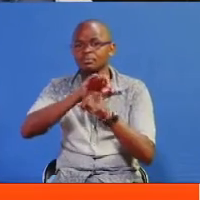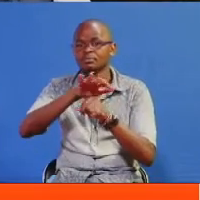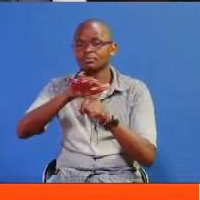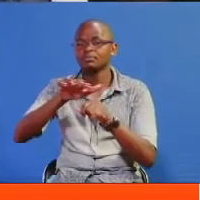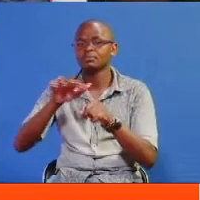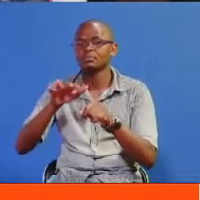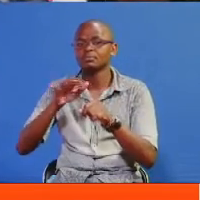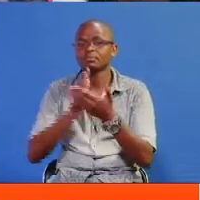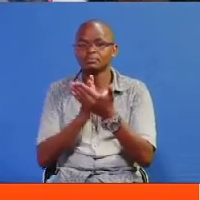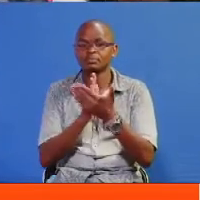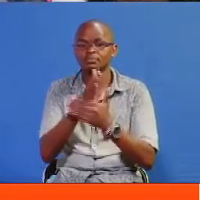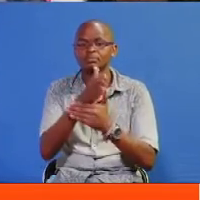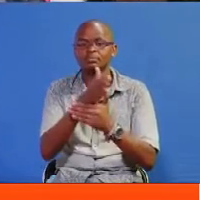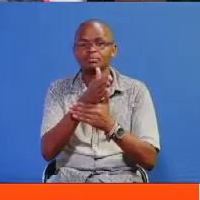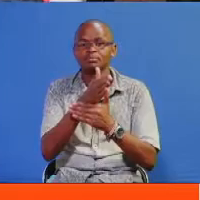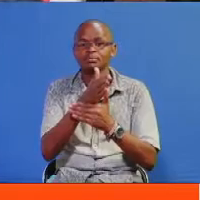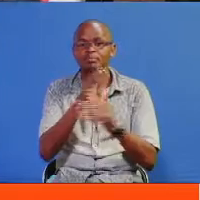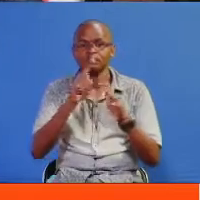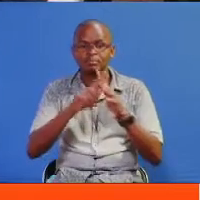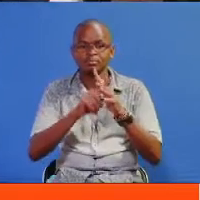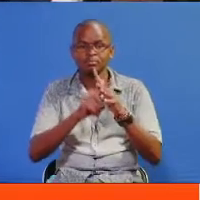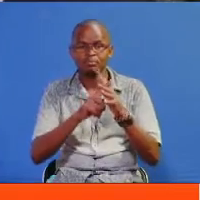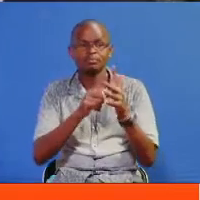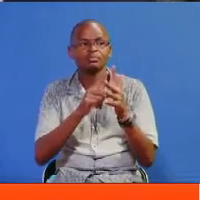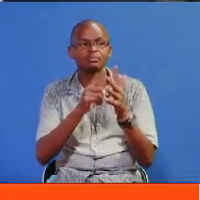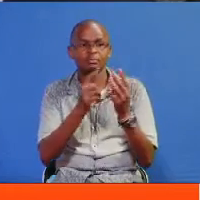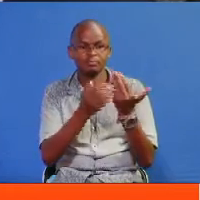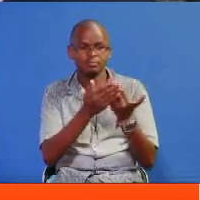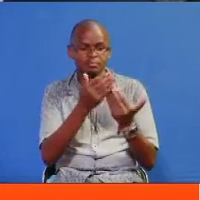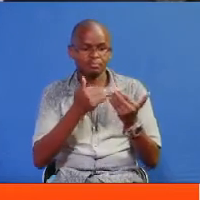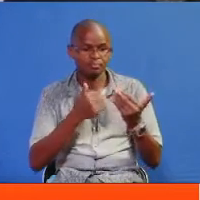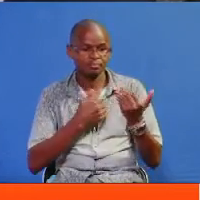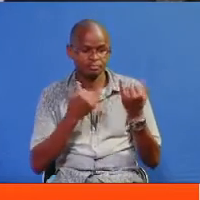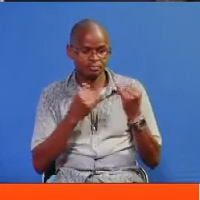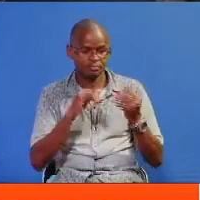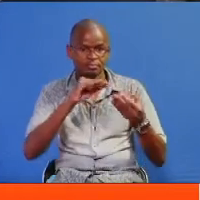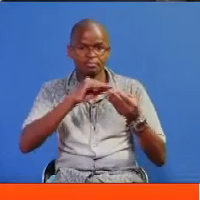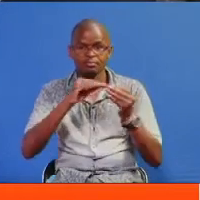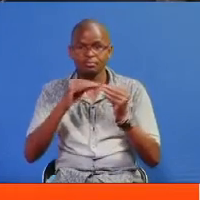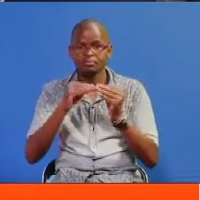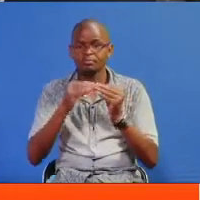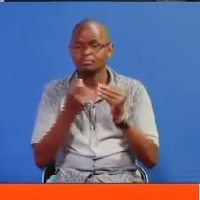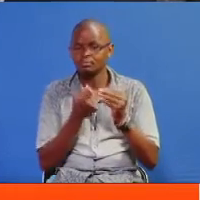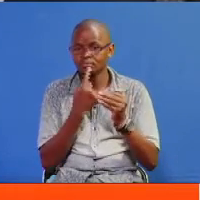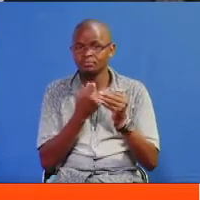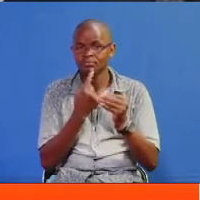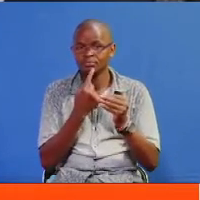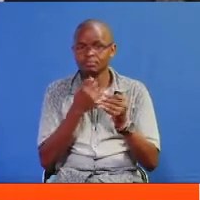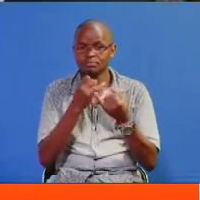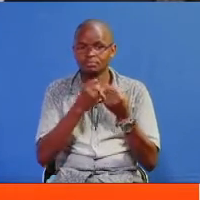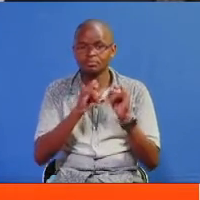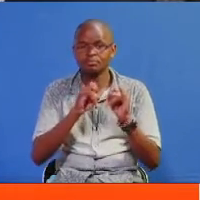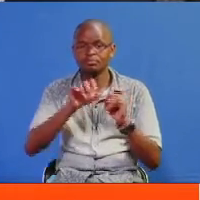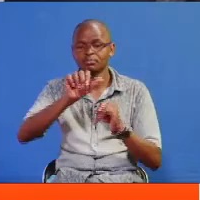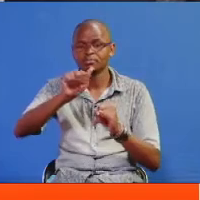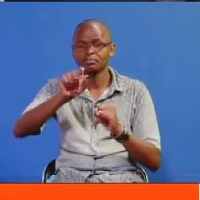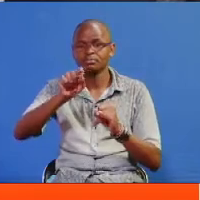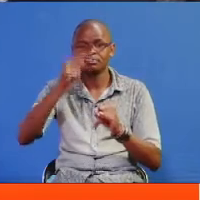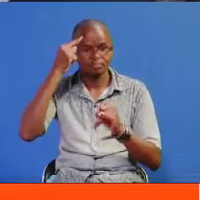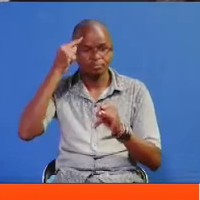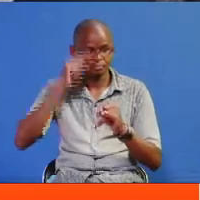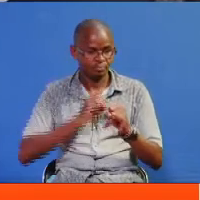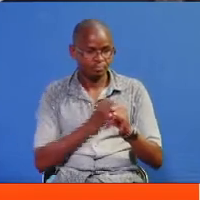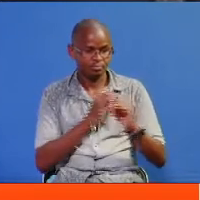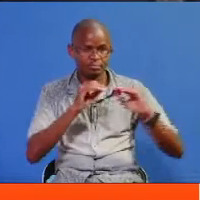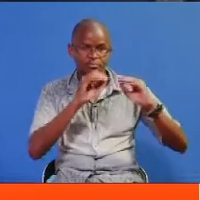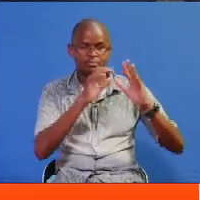corona kupitia kionzi cha matibabu. We have now created a medical insurance app for our teachers